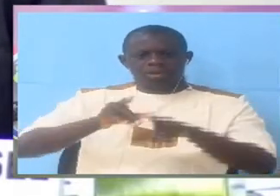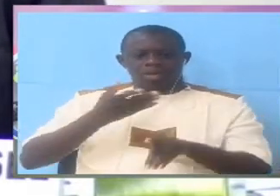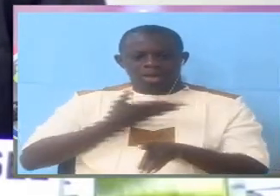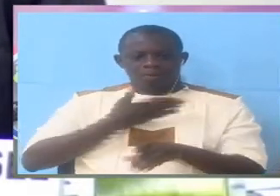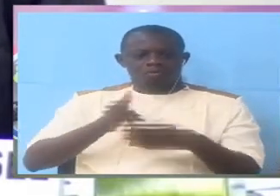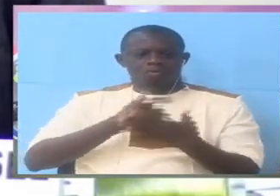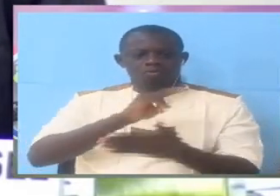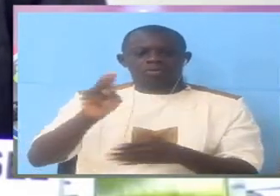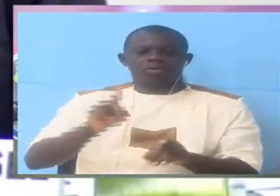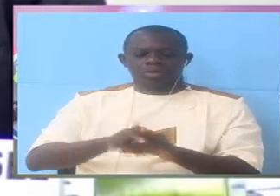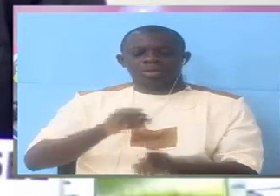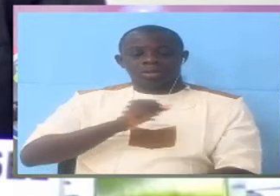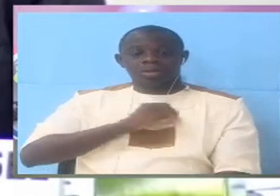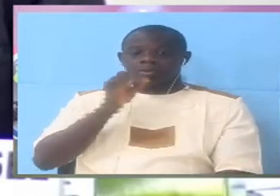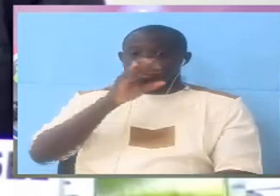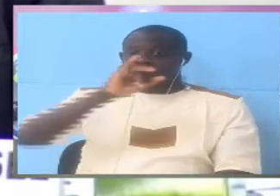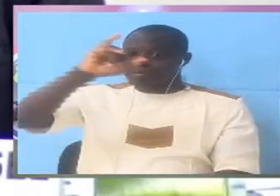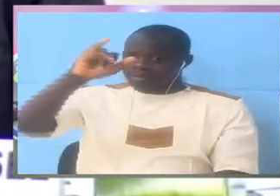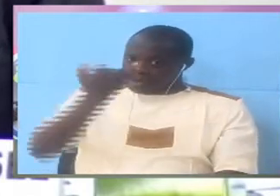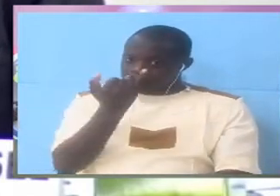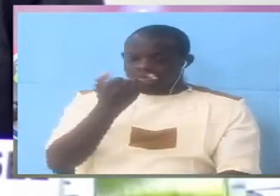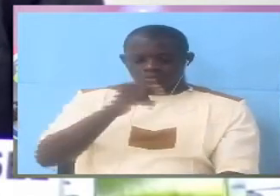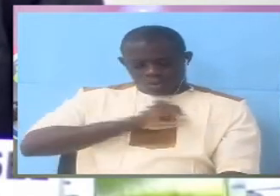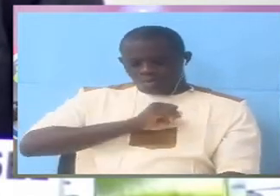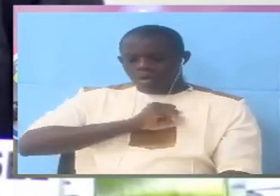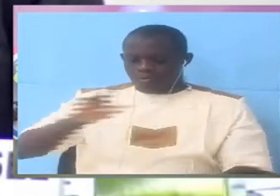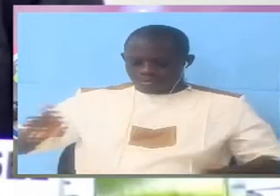He said, yes, Salmina participated.